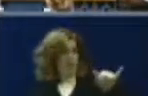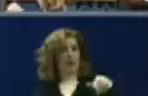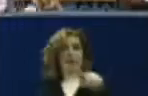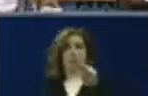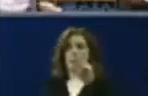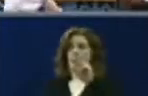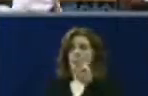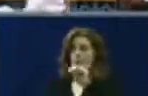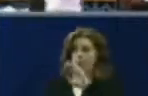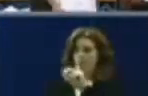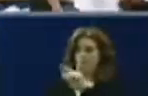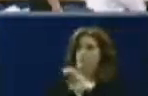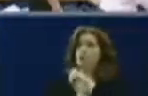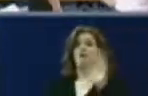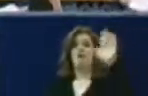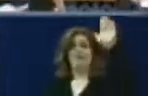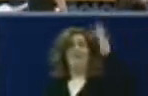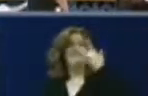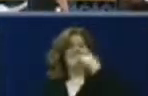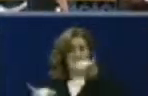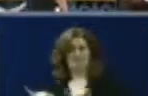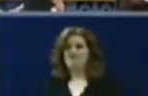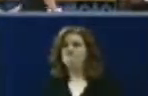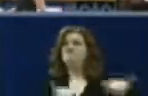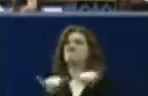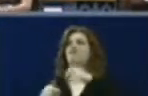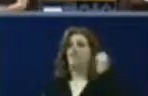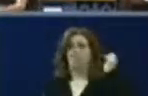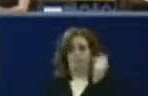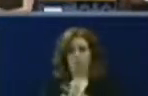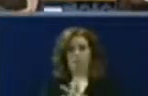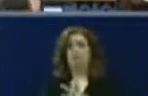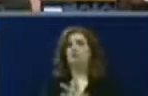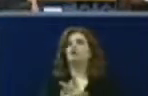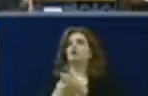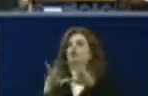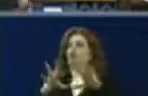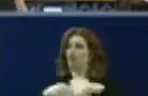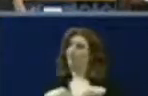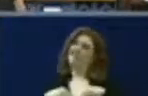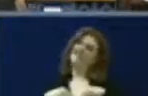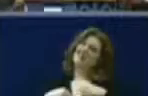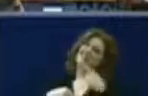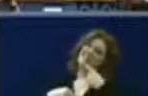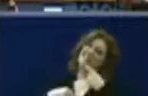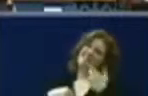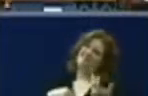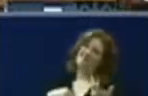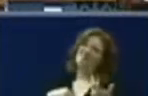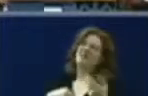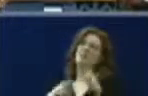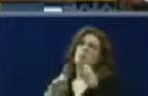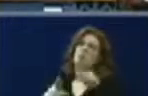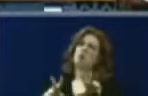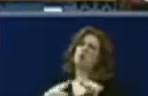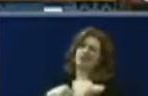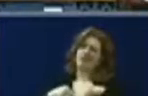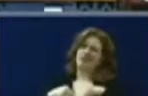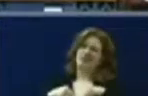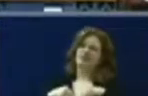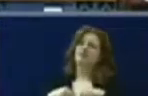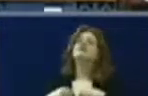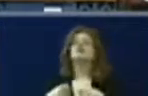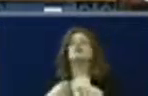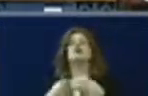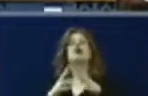favor? Unanimously approved, or unanimously received, I guess I should say. The report is received. Very